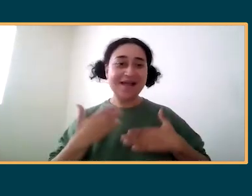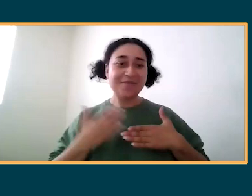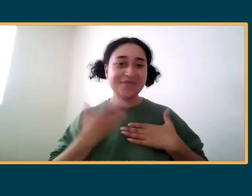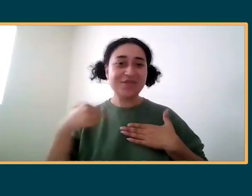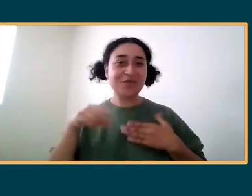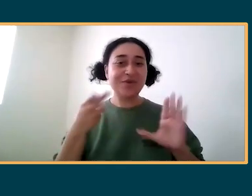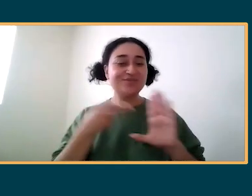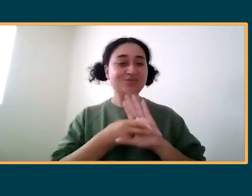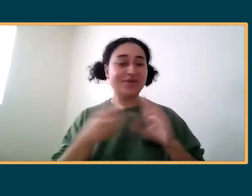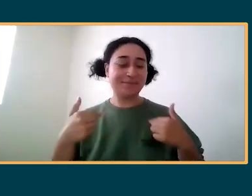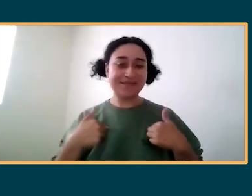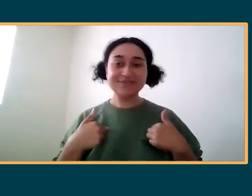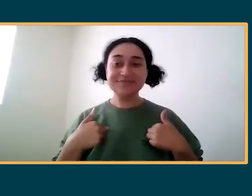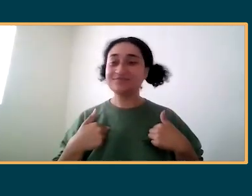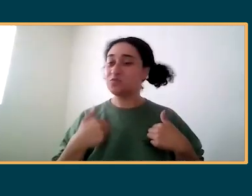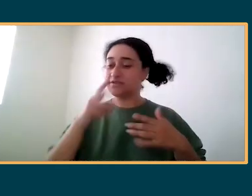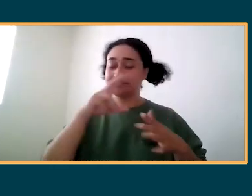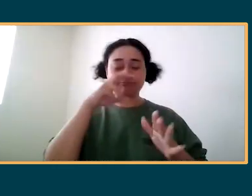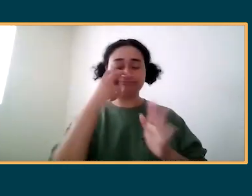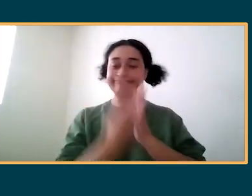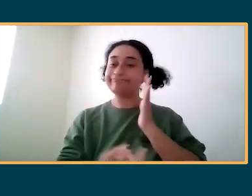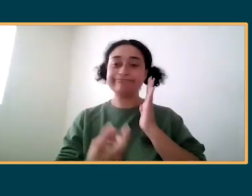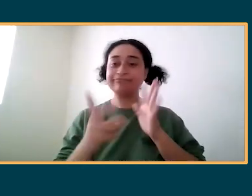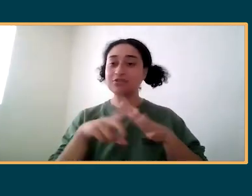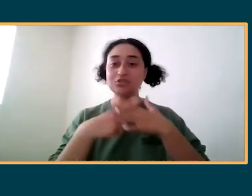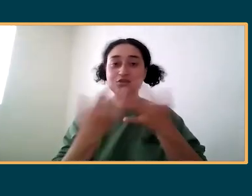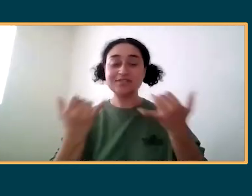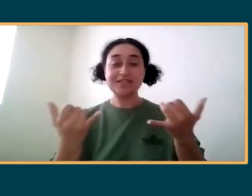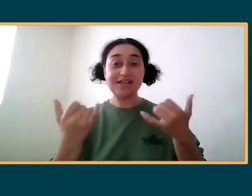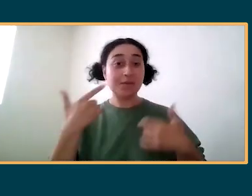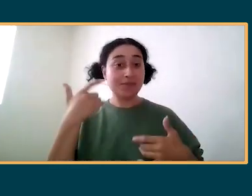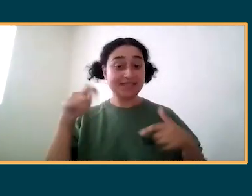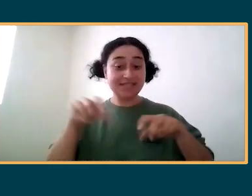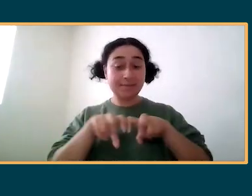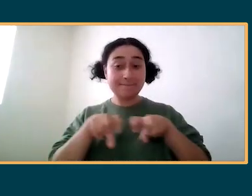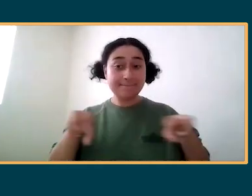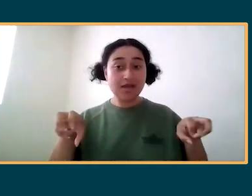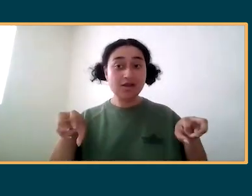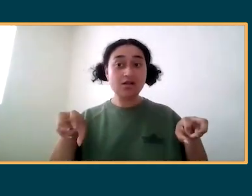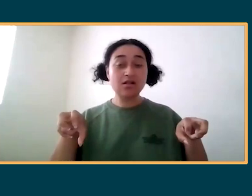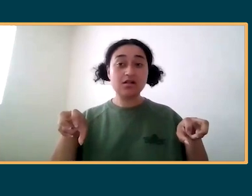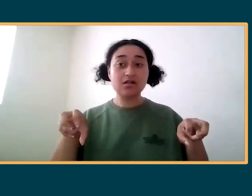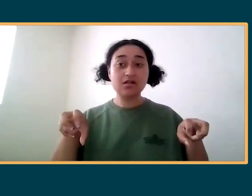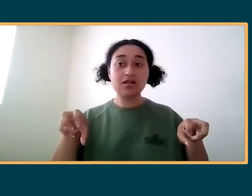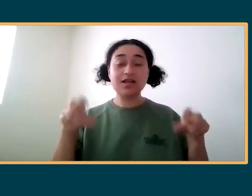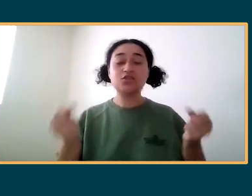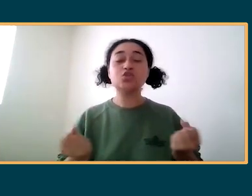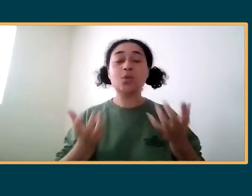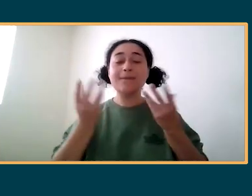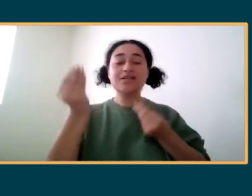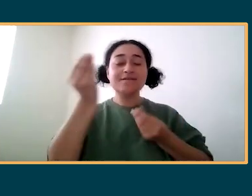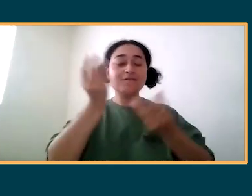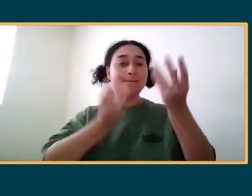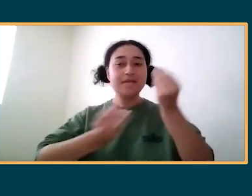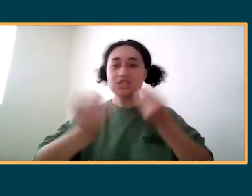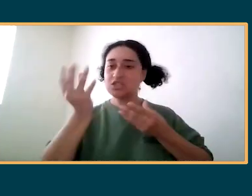I'm so happy that you have made it here as well. We're going to dive right in today because this panel is itching